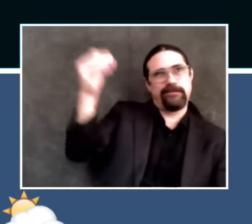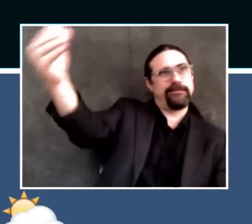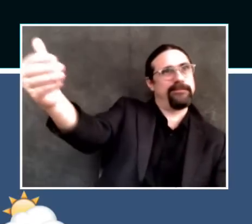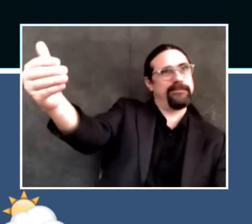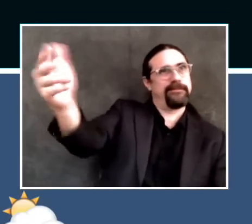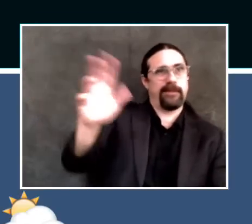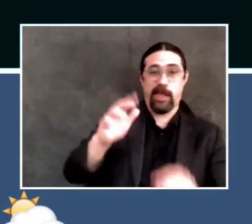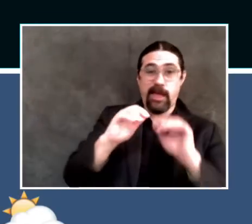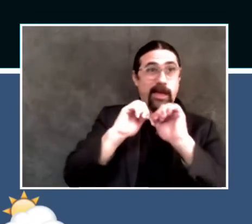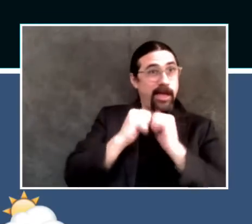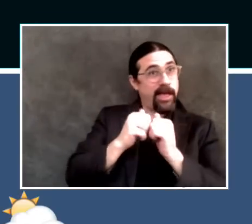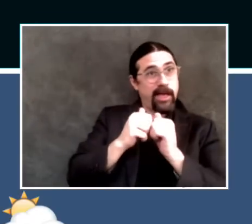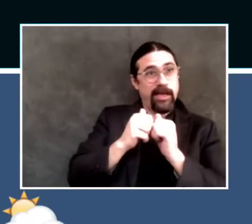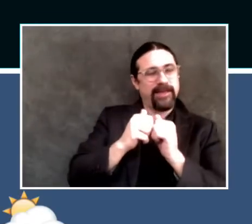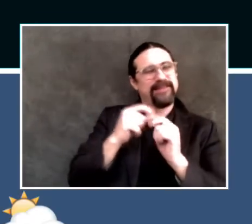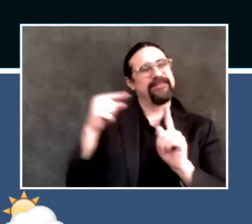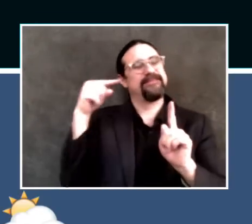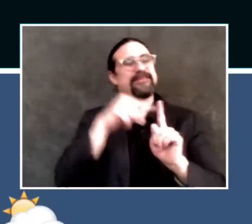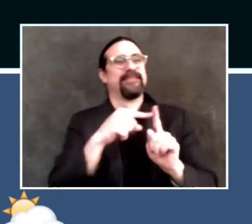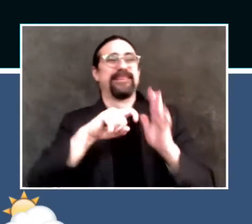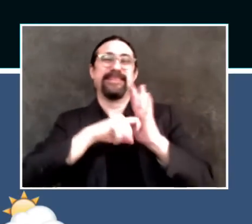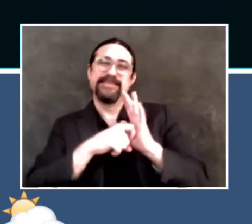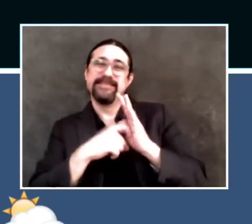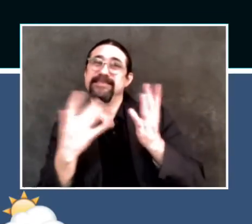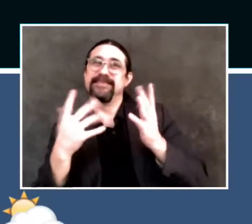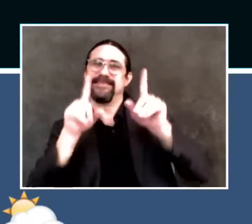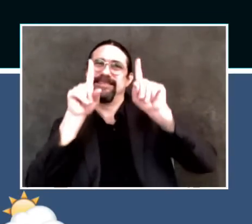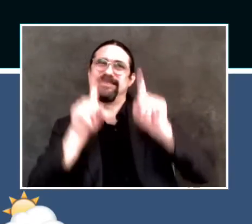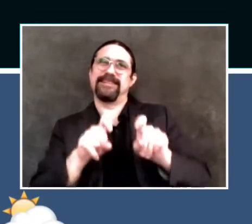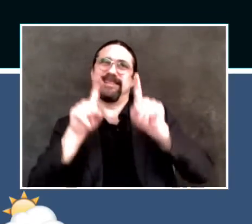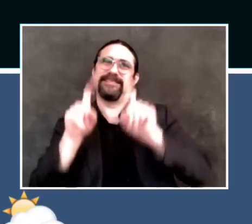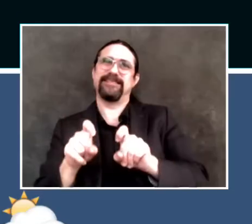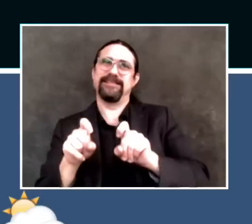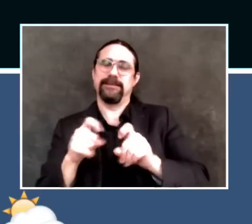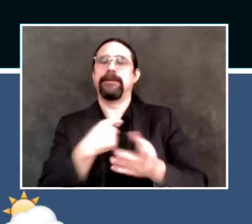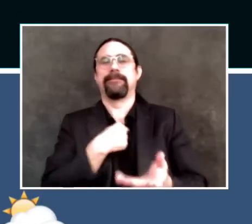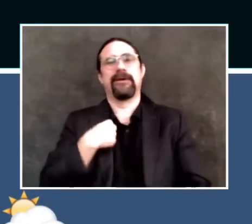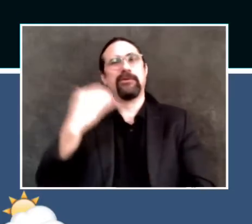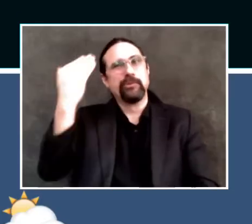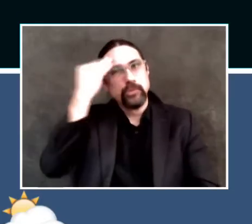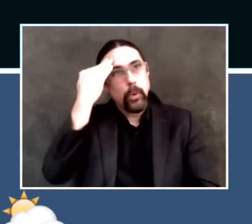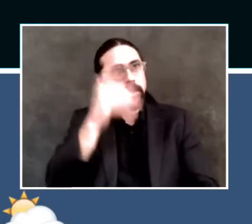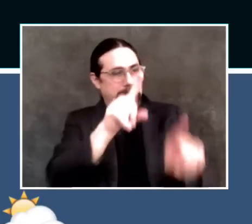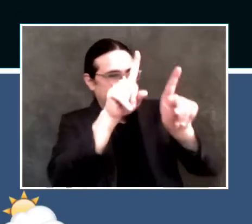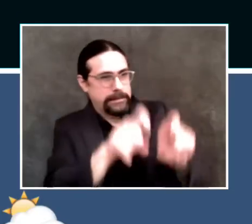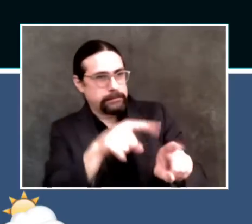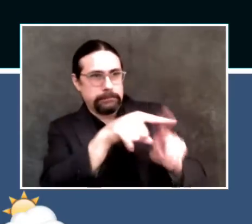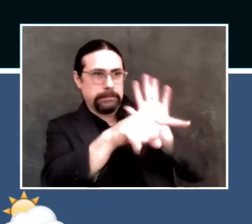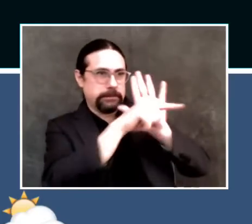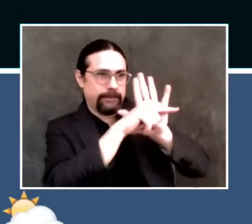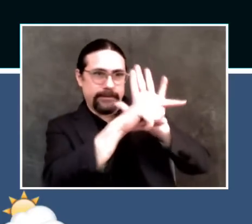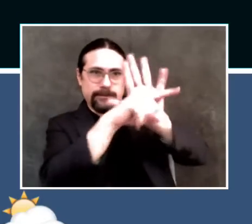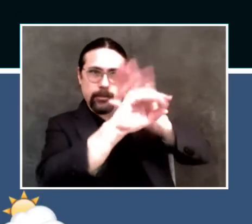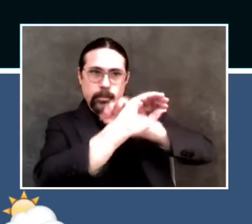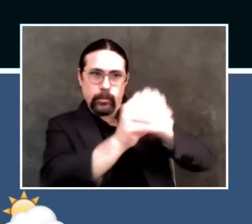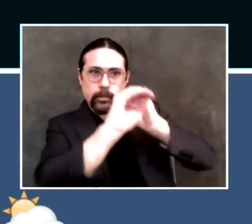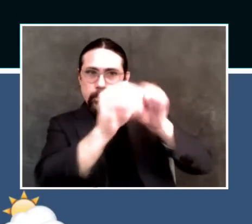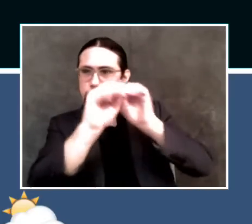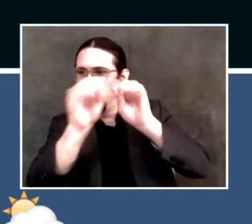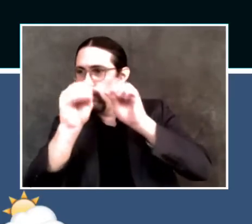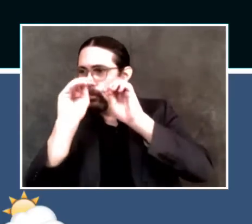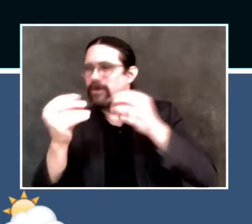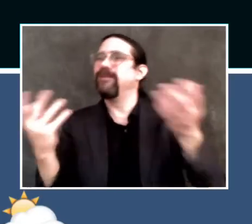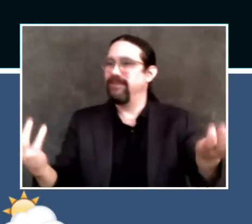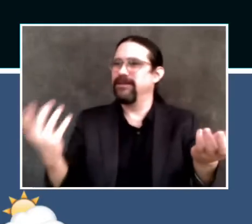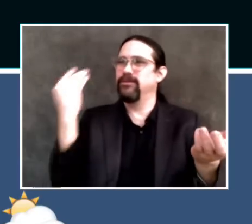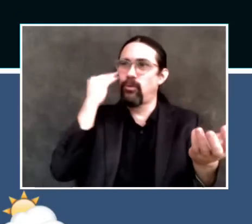up against the problem of lack of testing capacity. So we need some greater capacity. It's not clear how and when